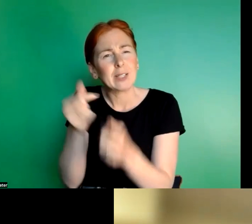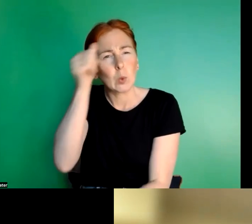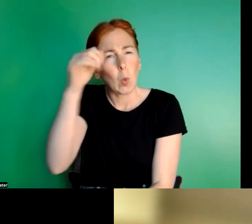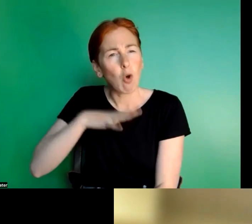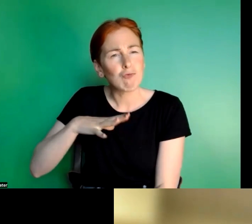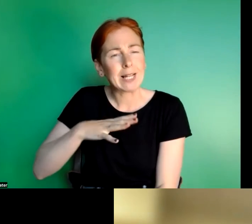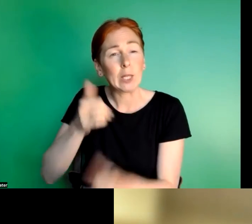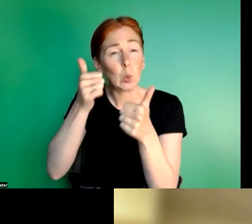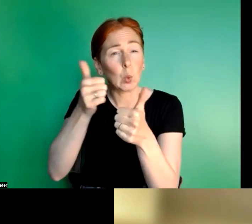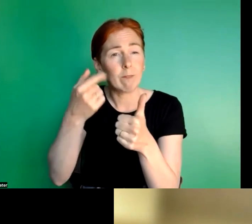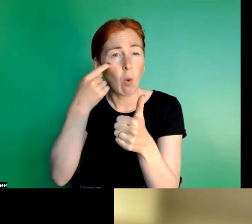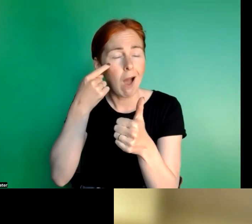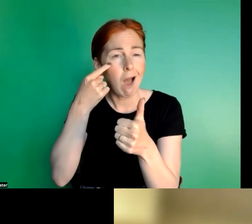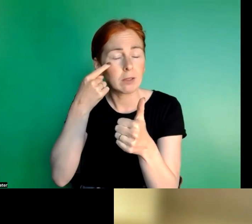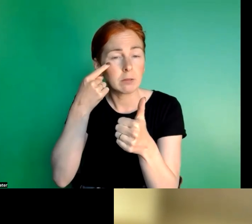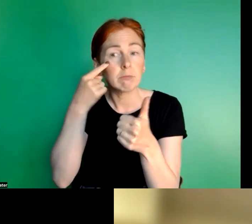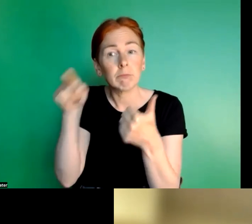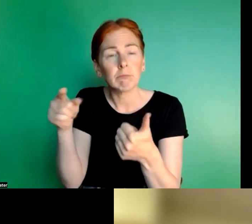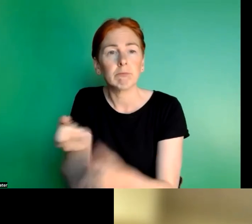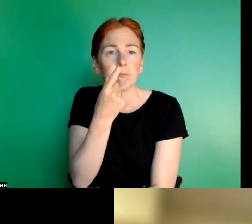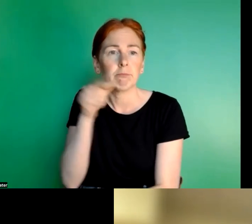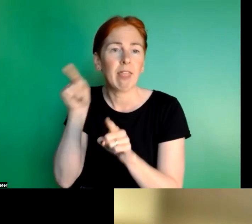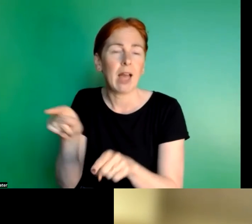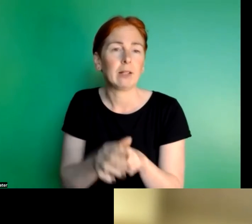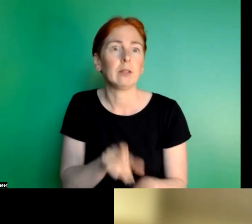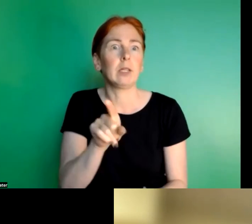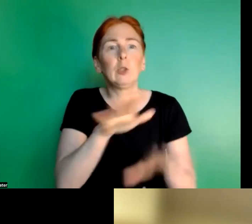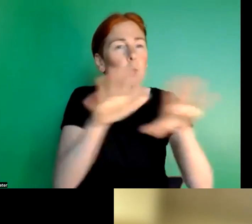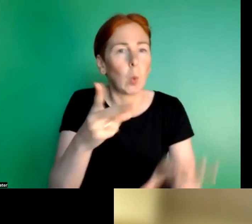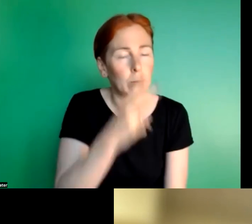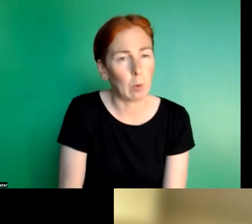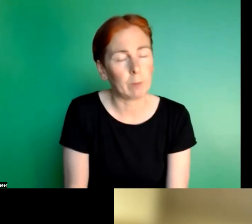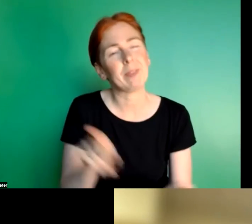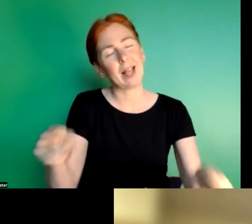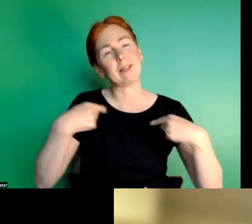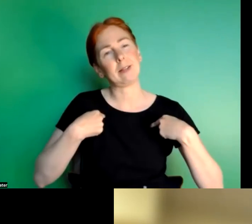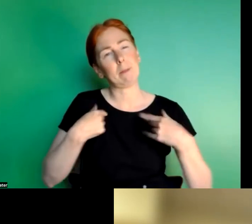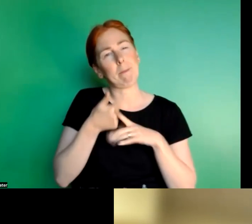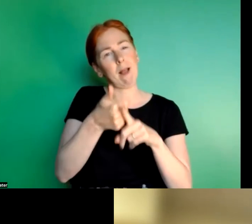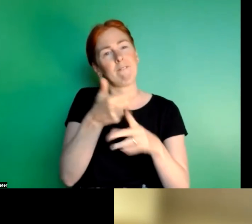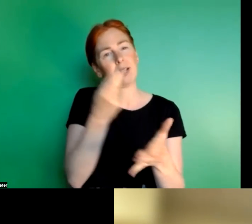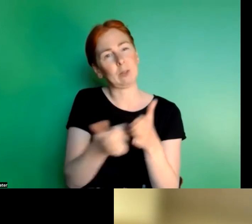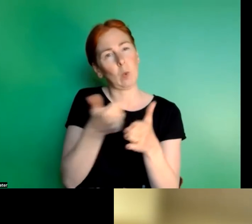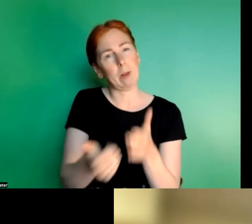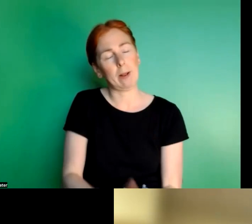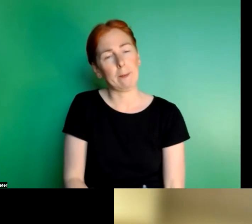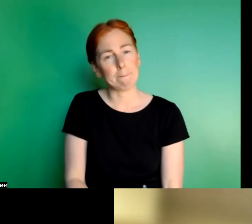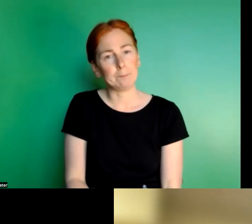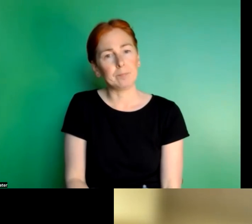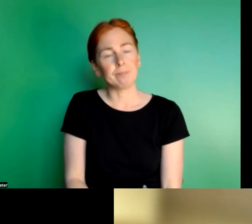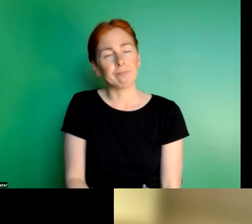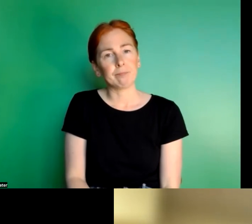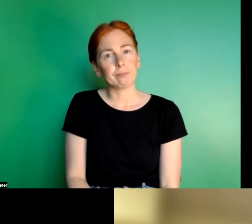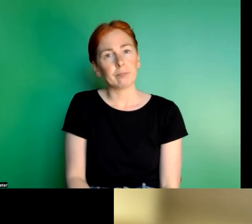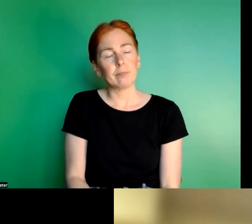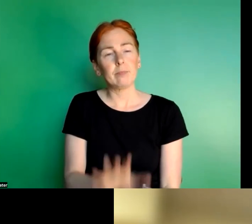That's usually my advice. Thank you, Rob. Very clear. One final question, and hopefully ending